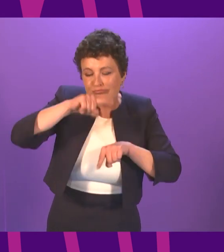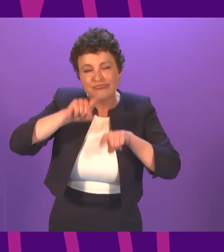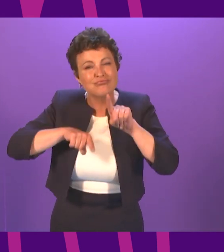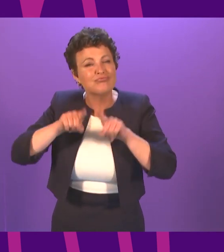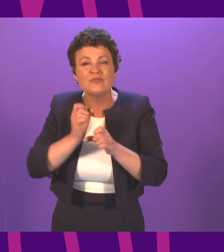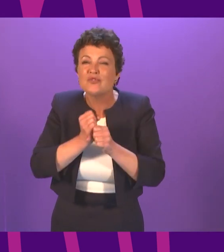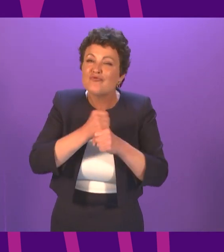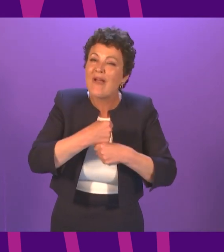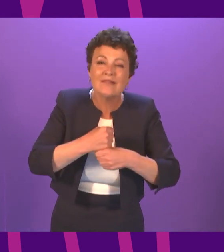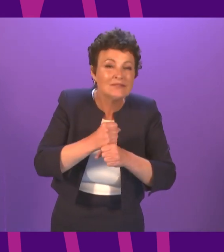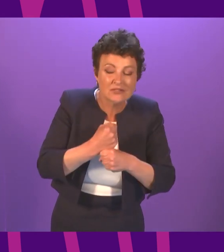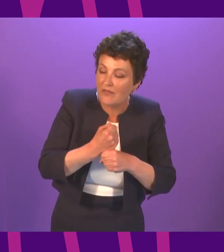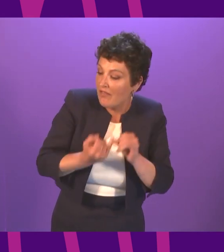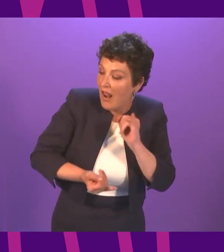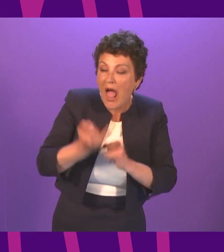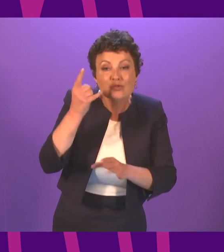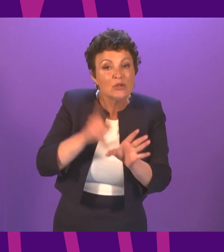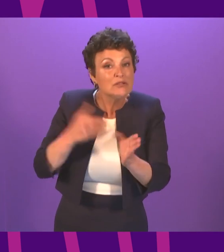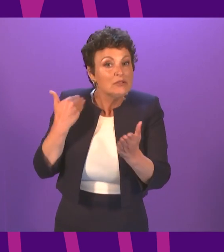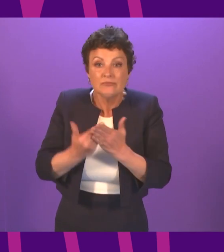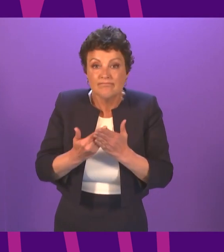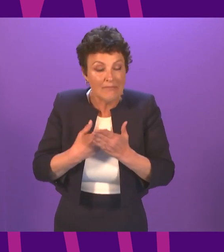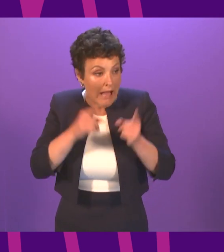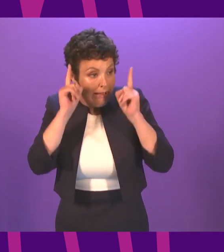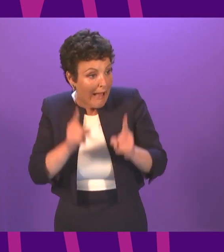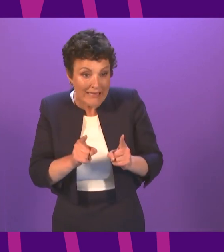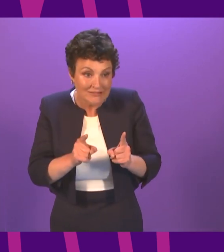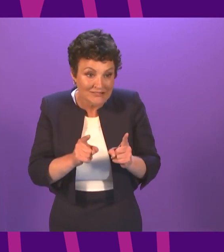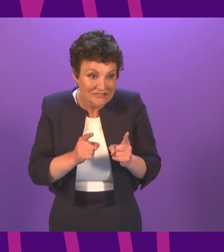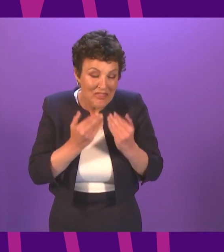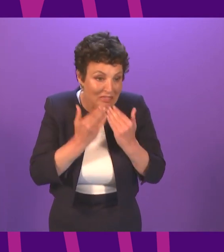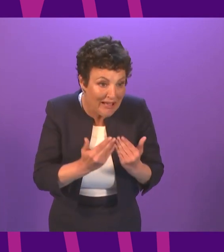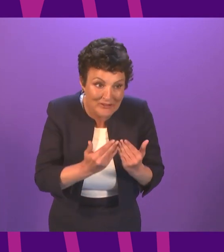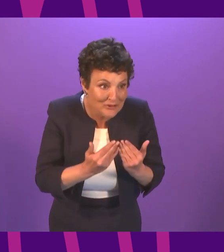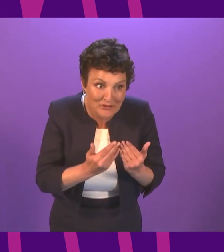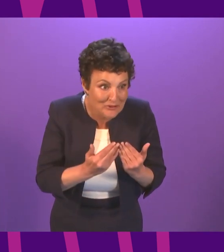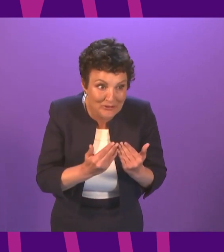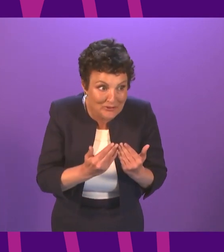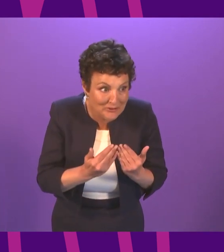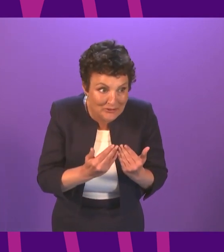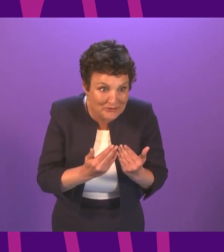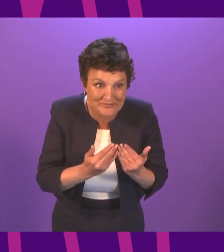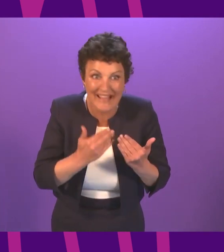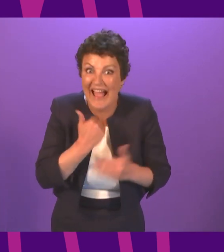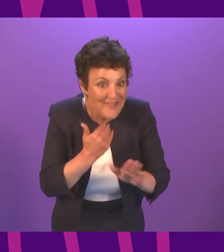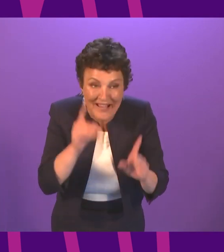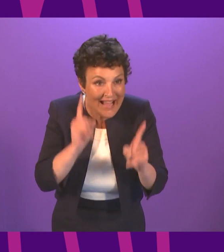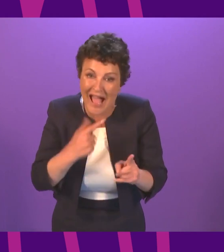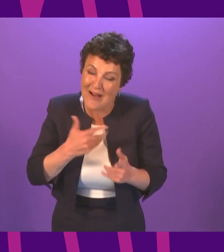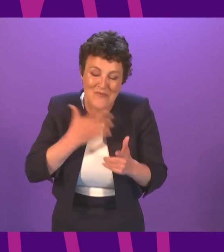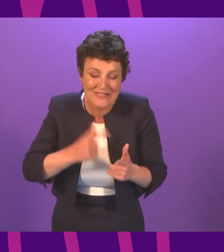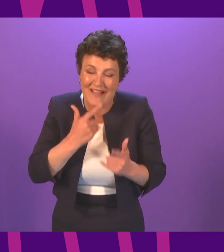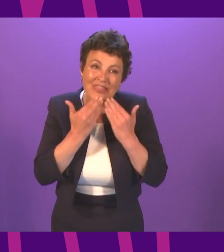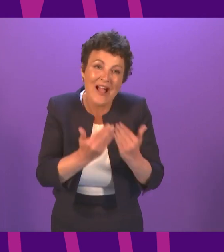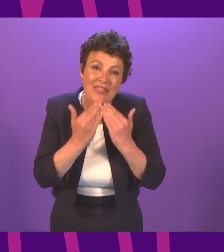and strains of the past year. I can't ever thank you enough, though I could probably try harder and more often, but please know